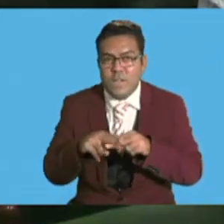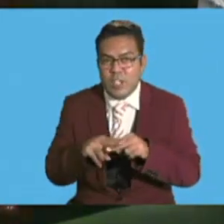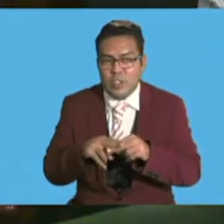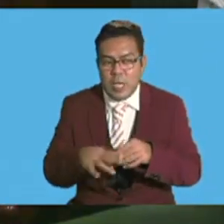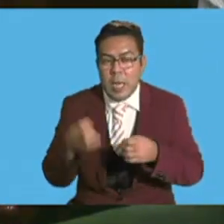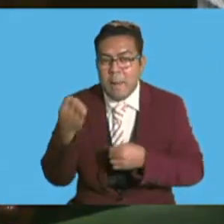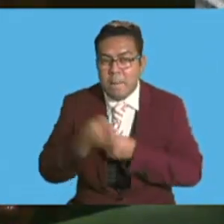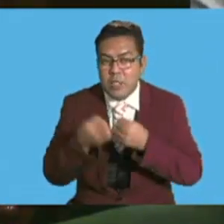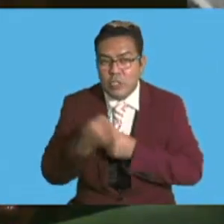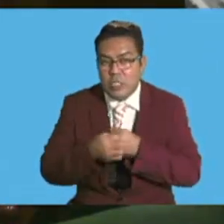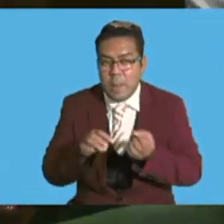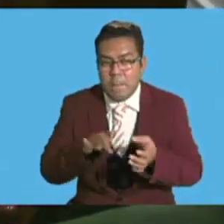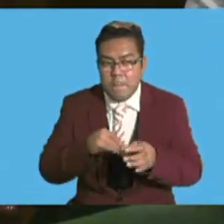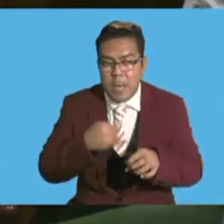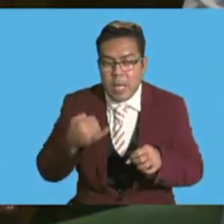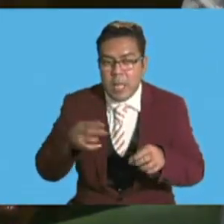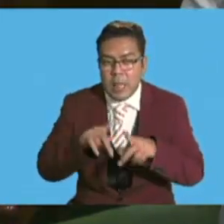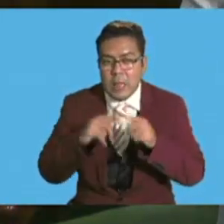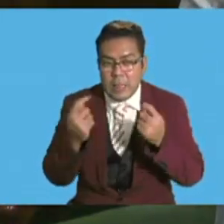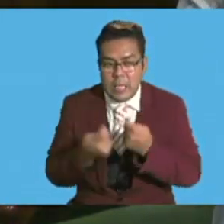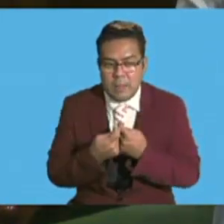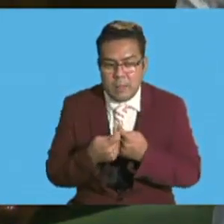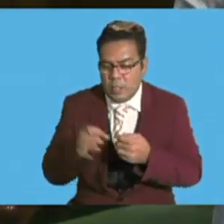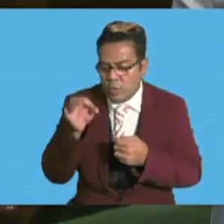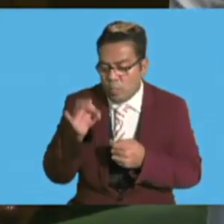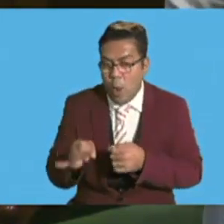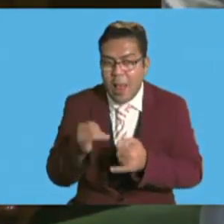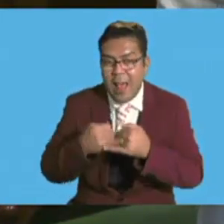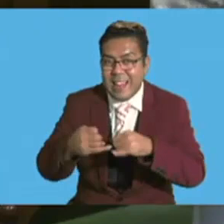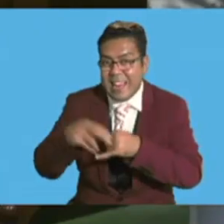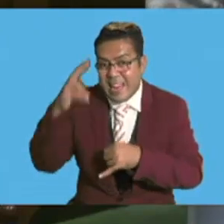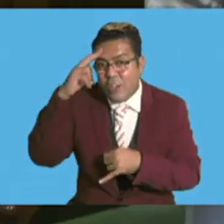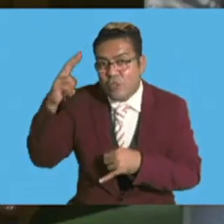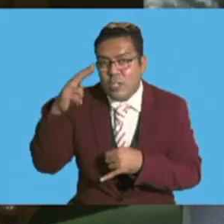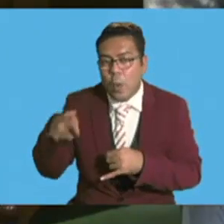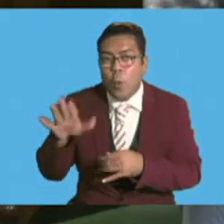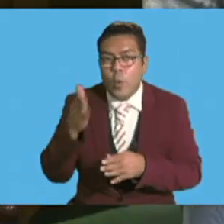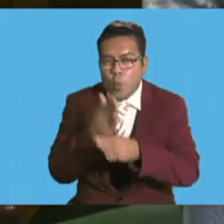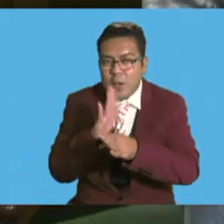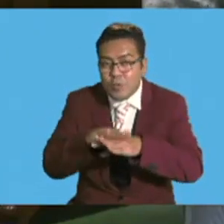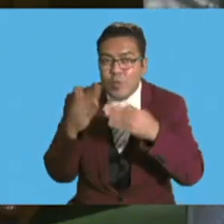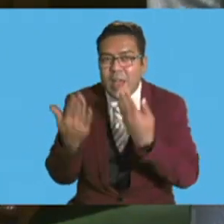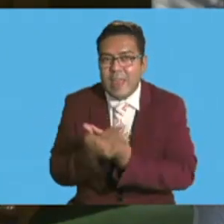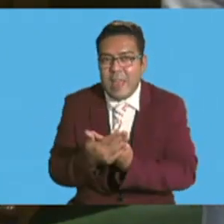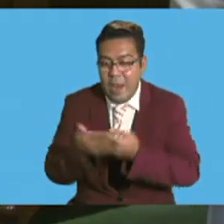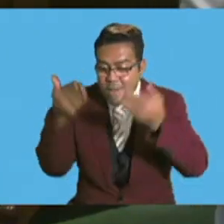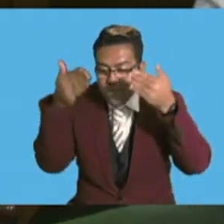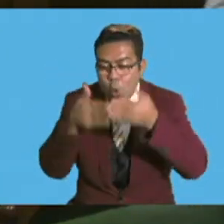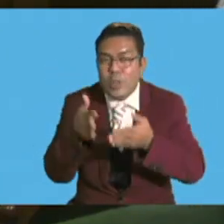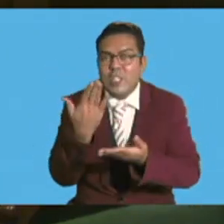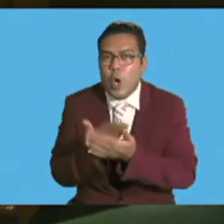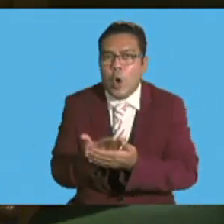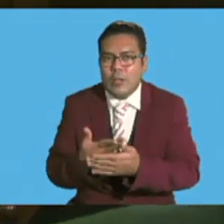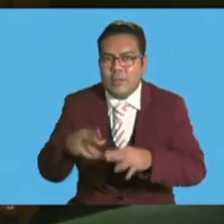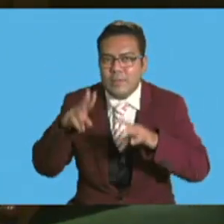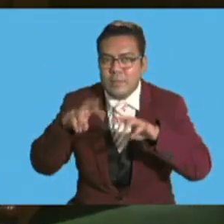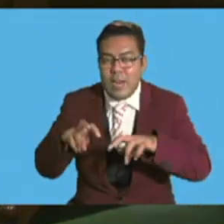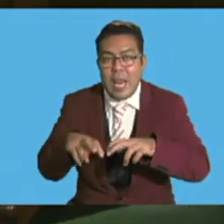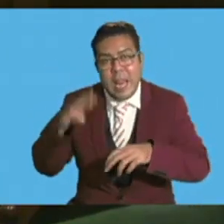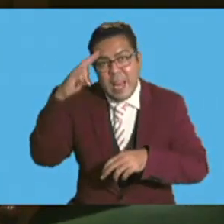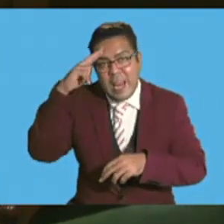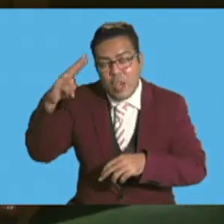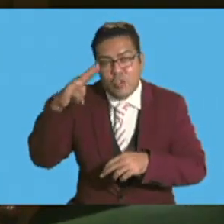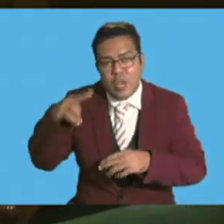emergency medical team is a testament to a small island nation that when it works together and focuses on investing the